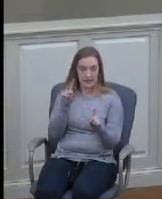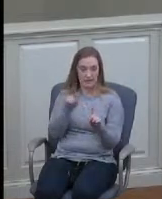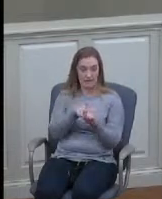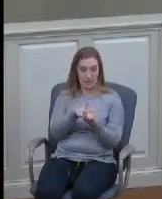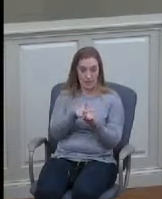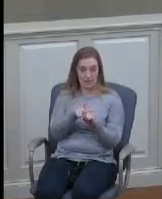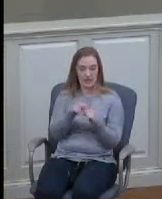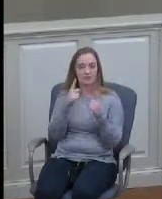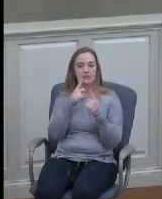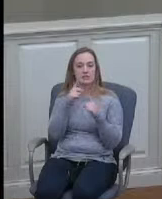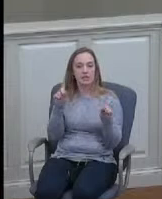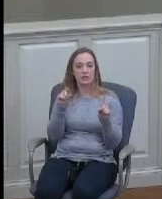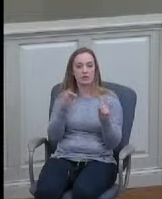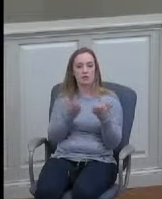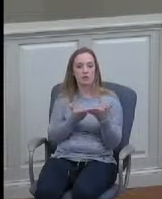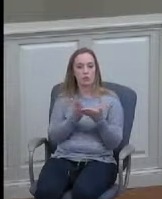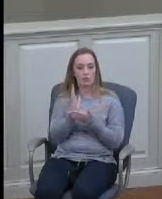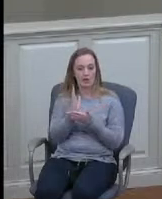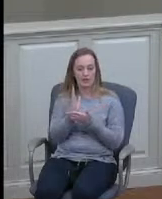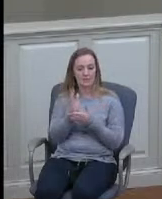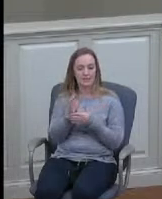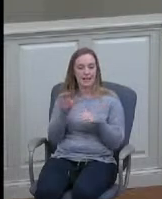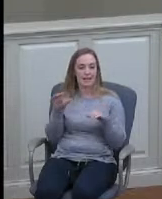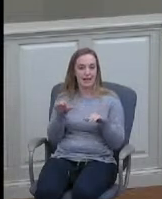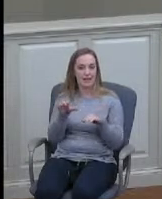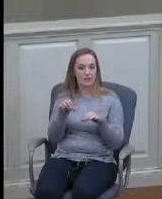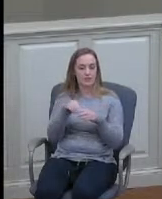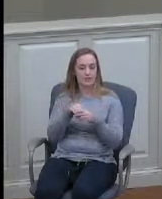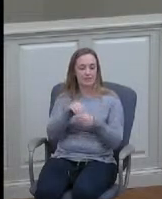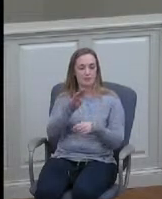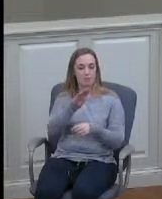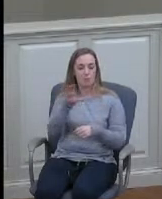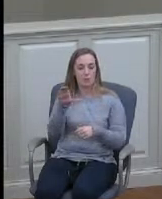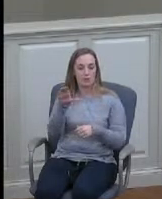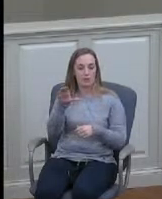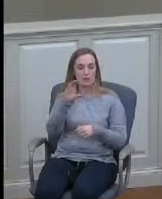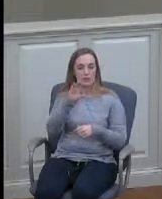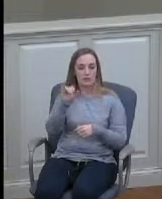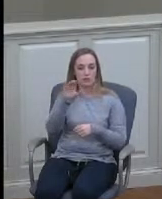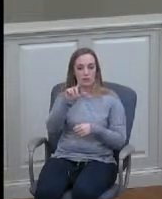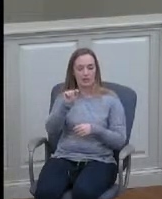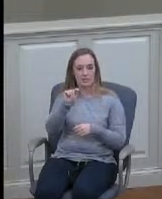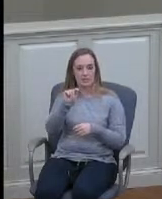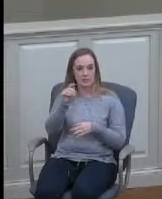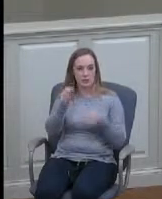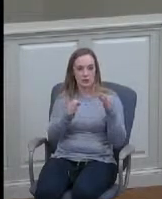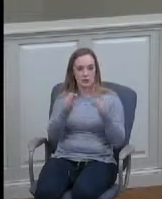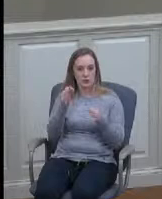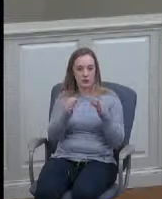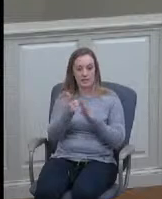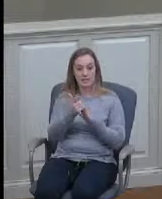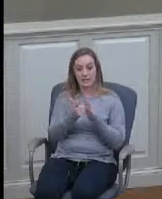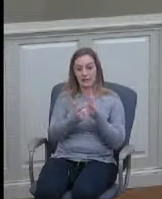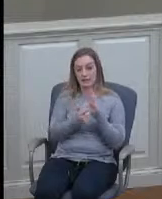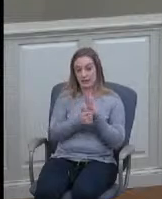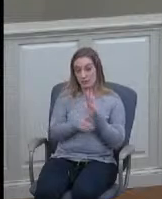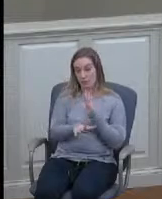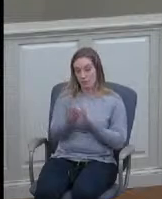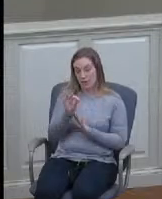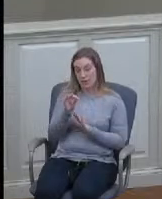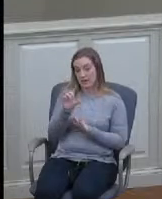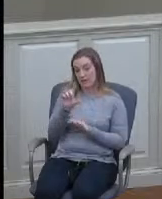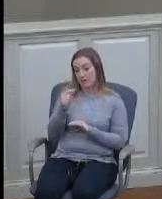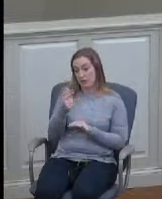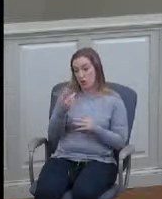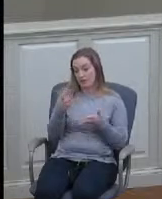of rights action in Boyle Circuit Court that will have a legal finding that the logs have been abandoned and